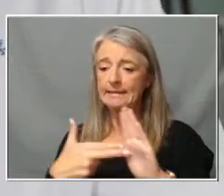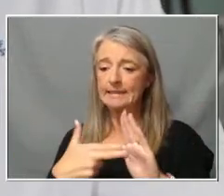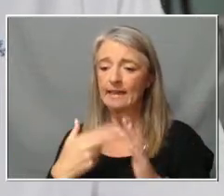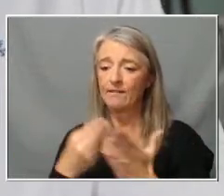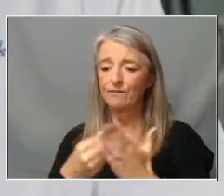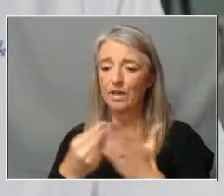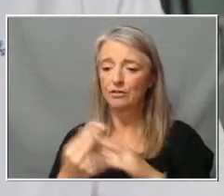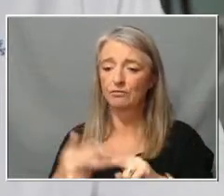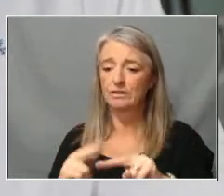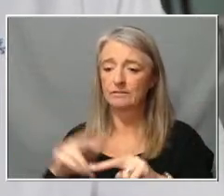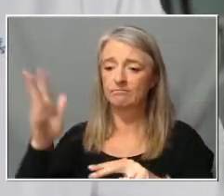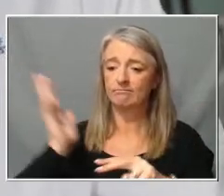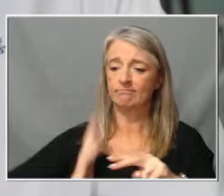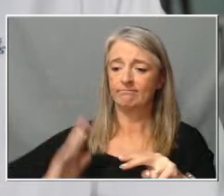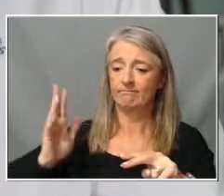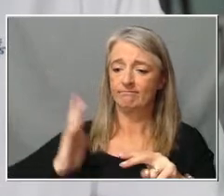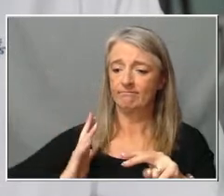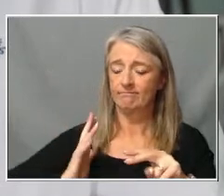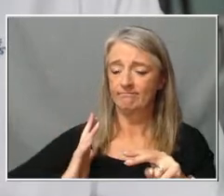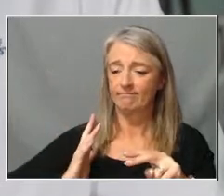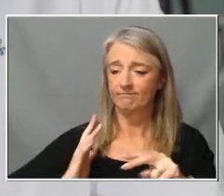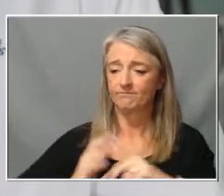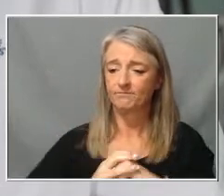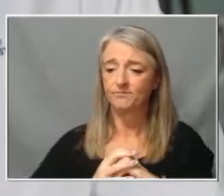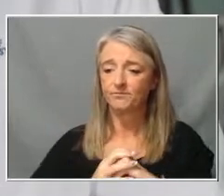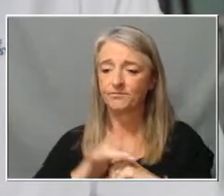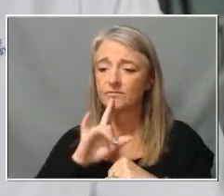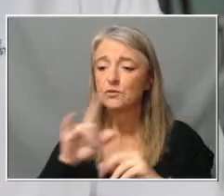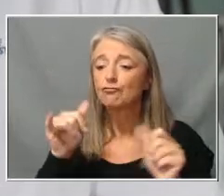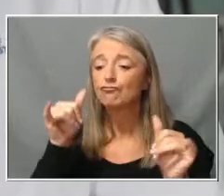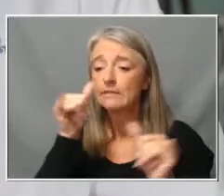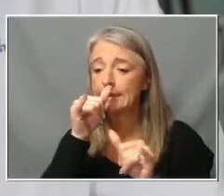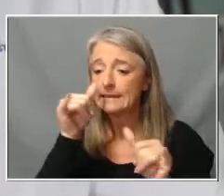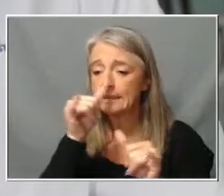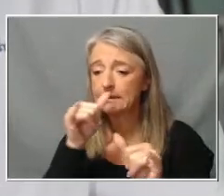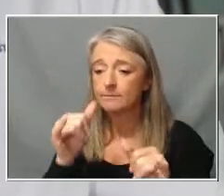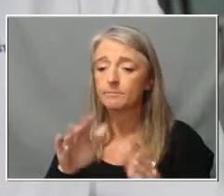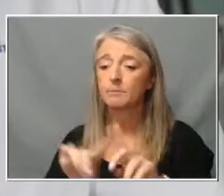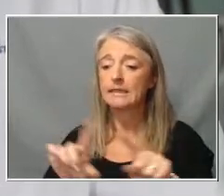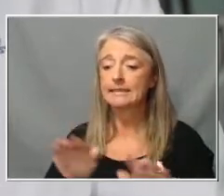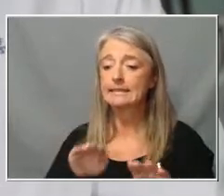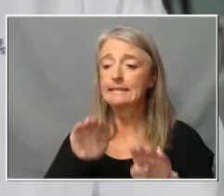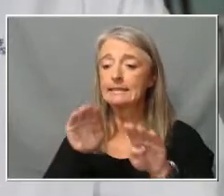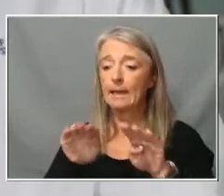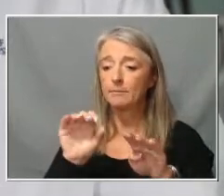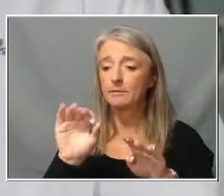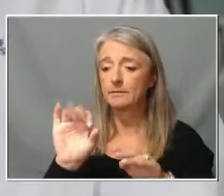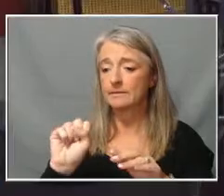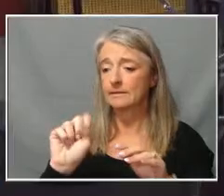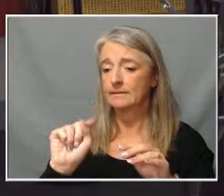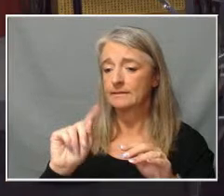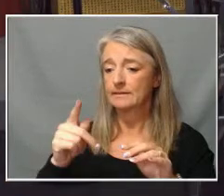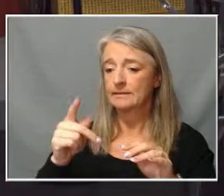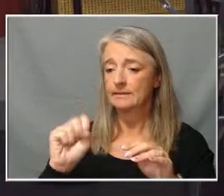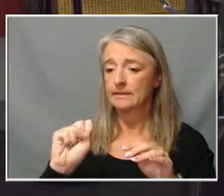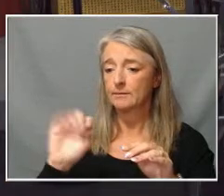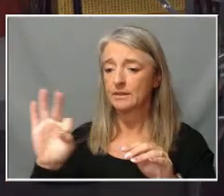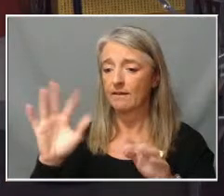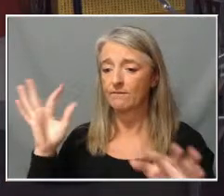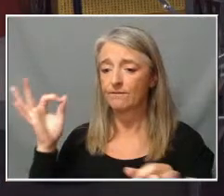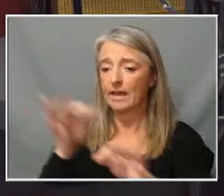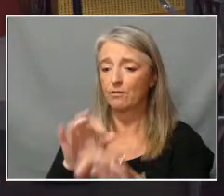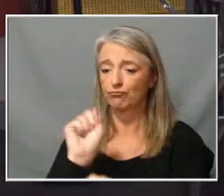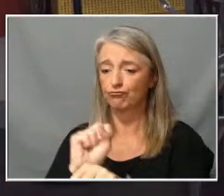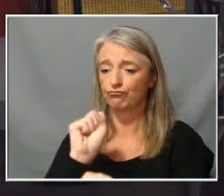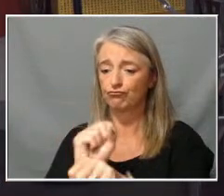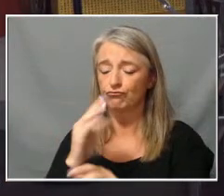way back in the day. Anyway. So it's ridiculous that Steps of Faith needs to exist, but I'm thankful that we do. Yeah. Great work you're doing. Okay, so let's talk